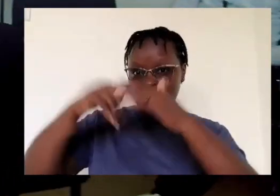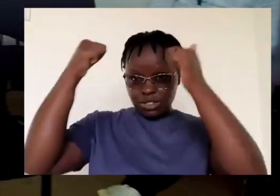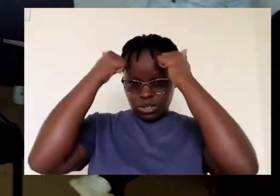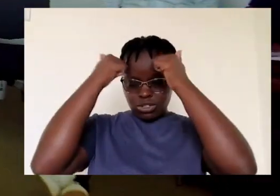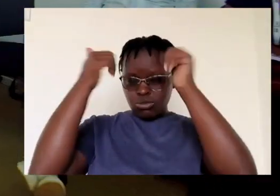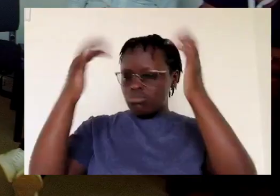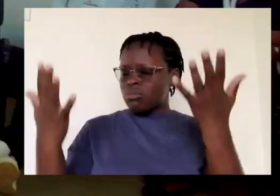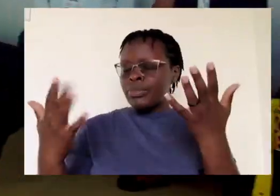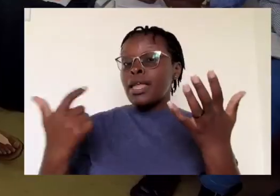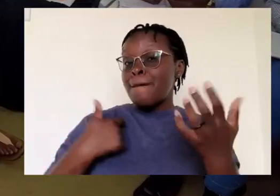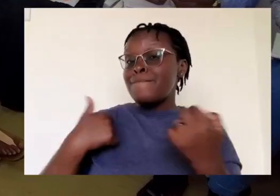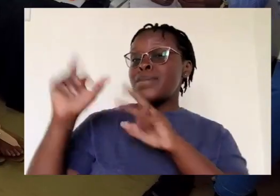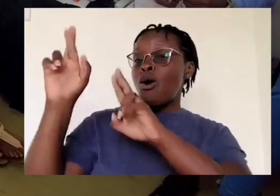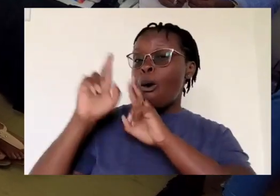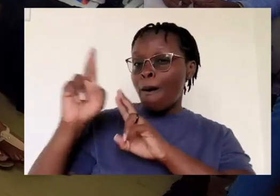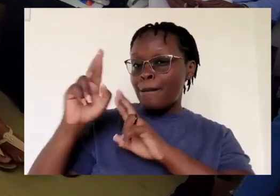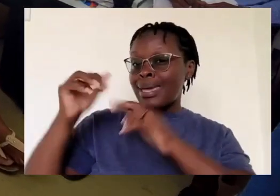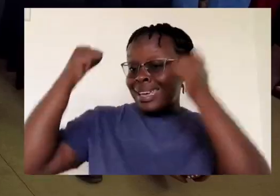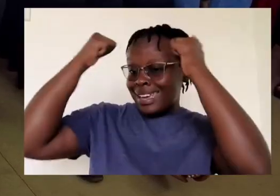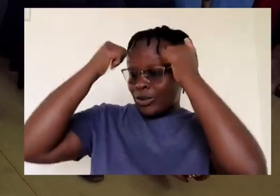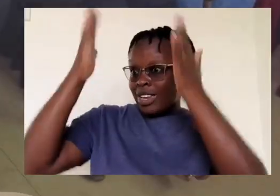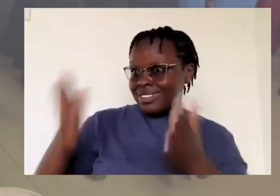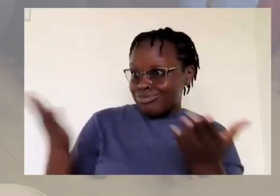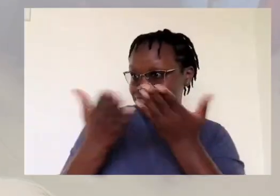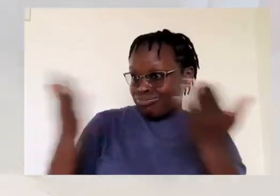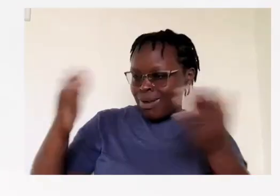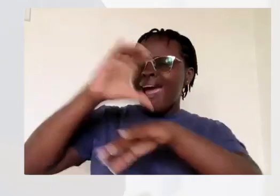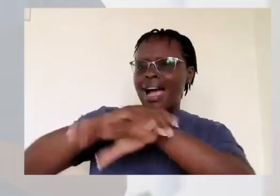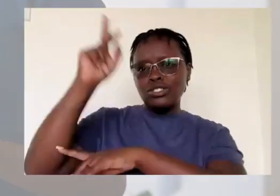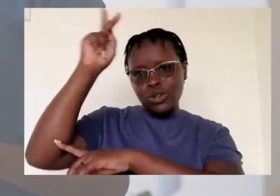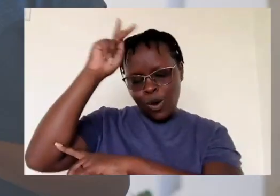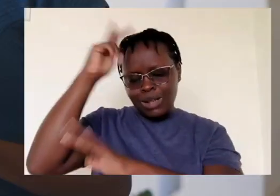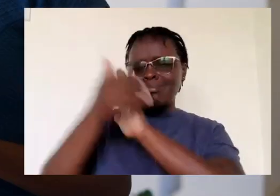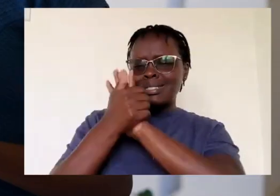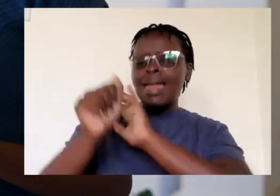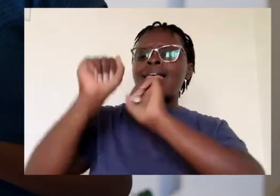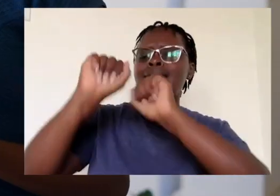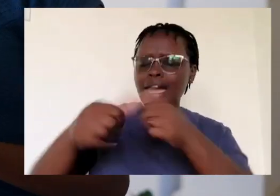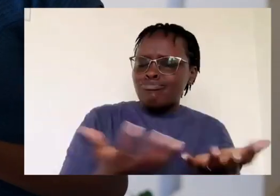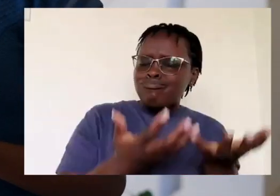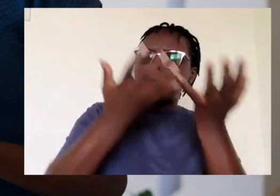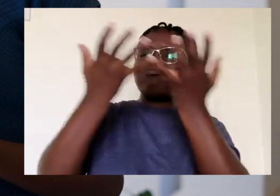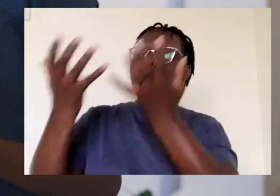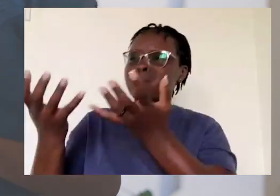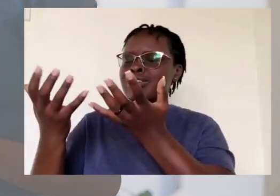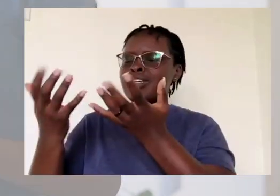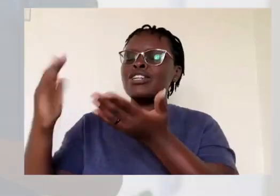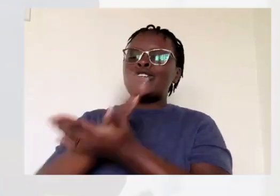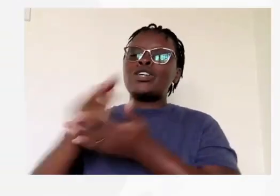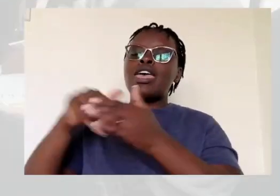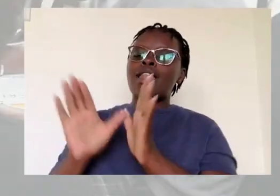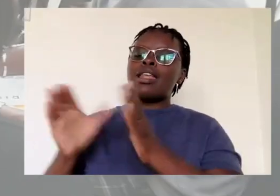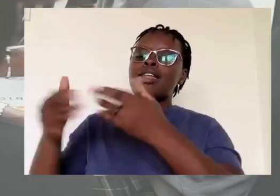intelligence in education. I'm really hoping that the educators that are here will get the knowledge and skills that they can be able to transfer